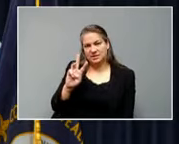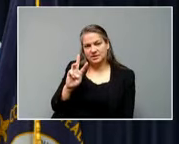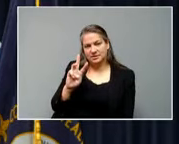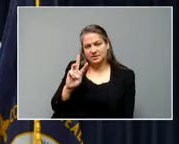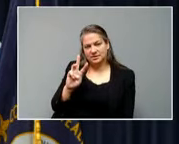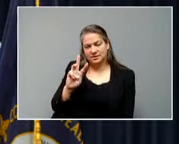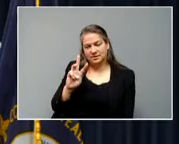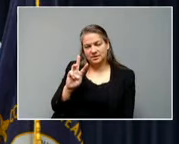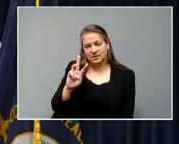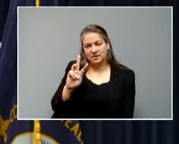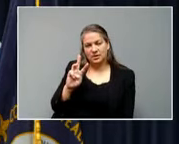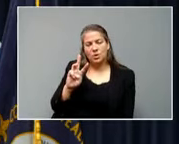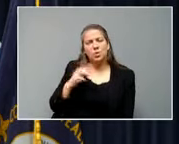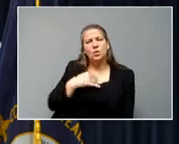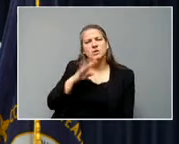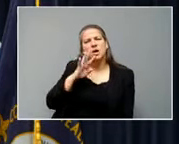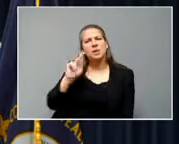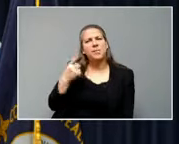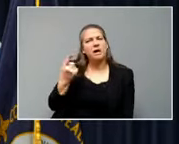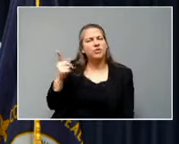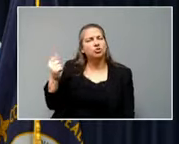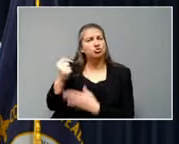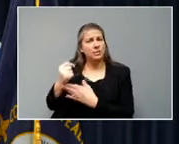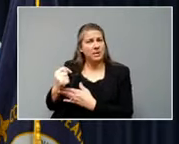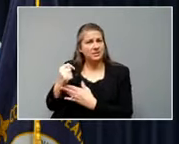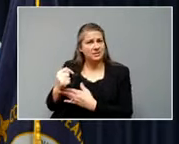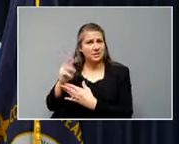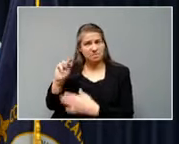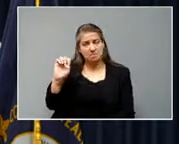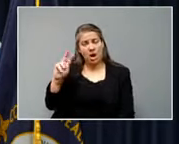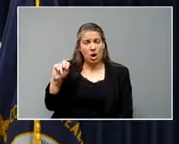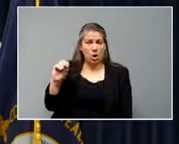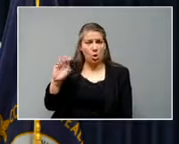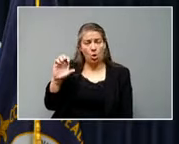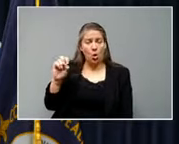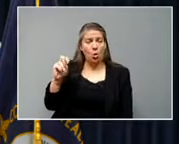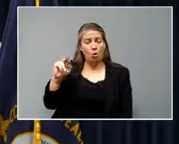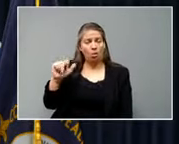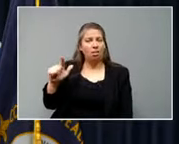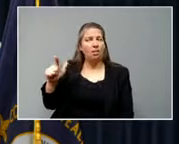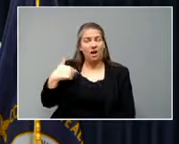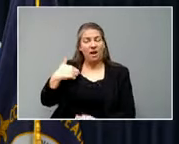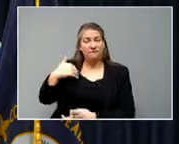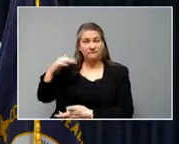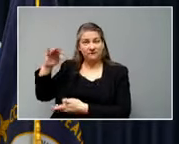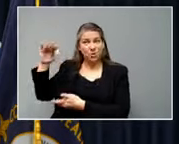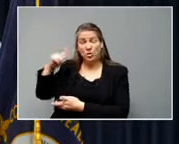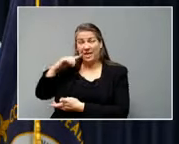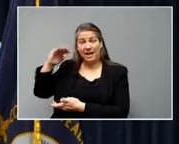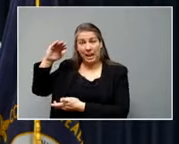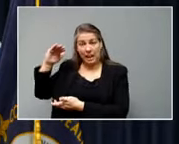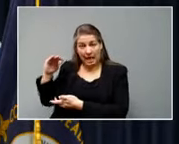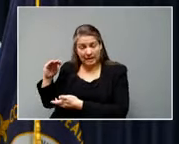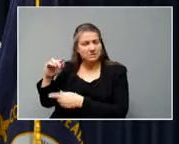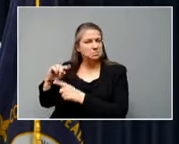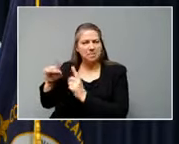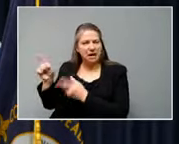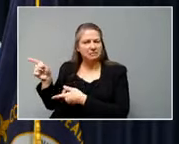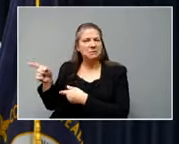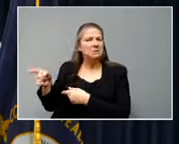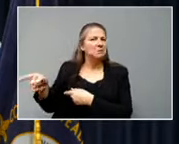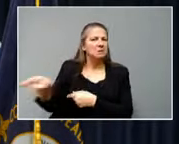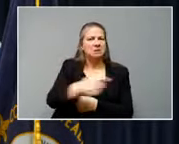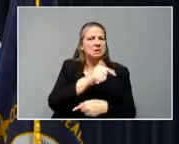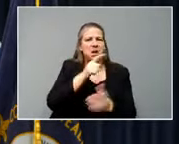about monoclonals, again, less supply, but also less demand. All